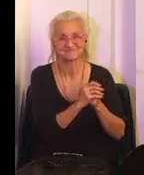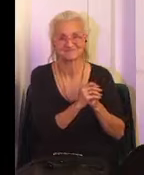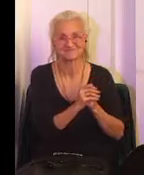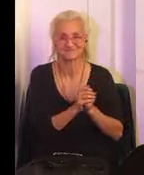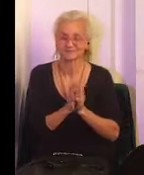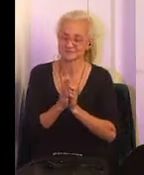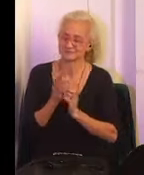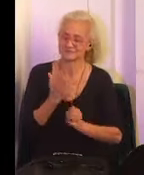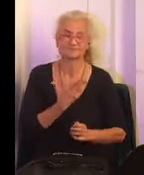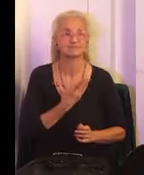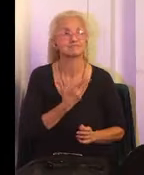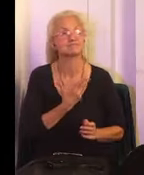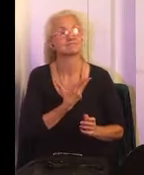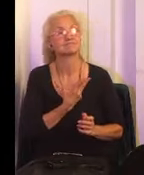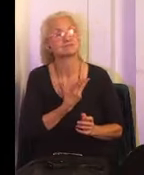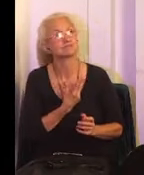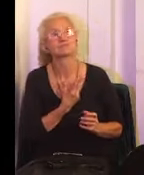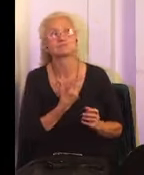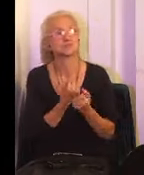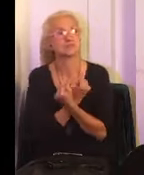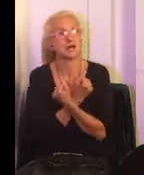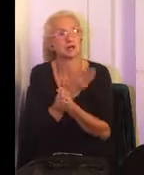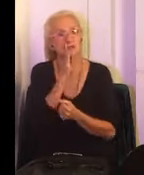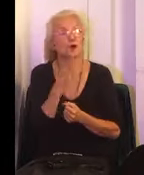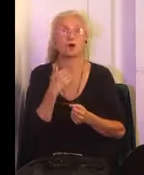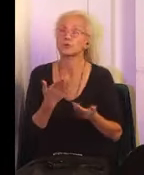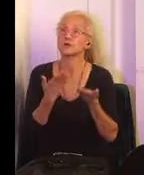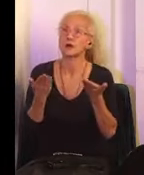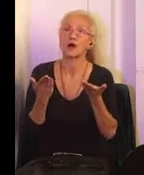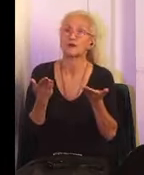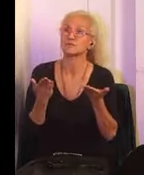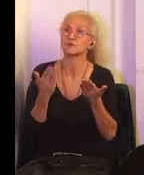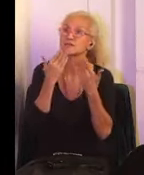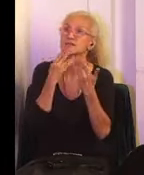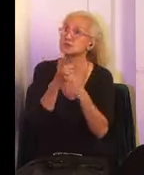Merciful and loving God, we give thanks to you for our congregation,